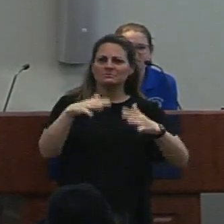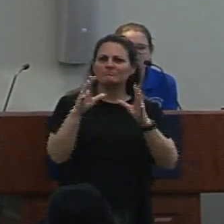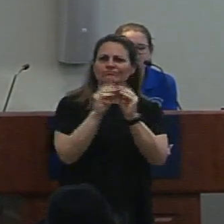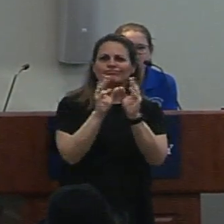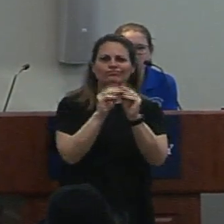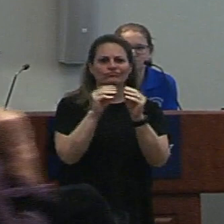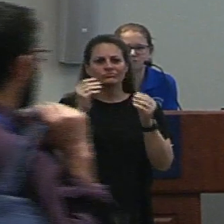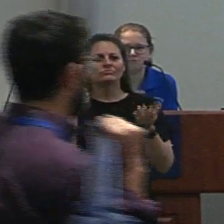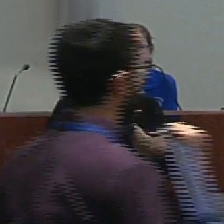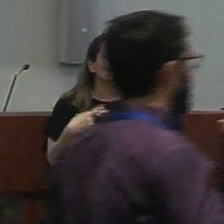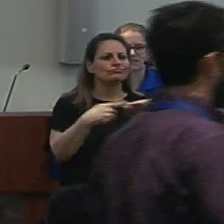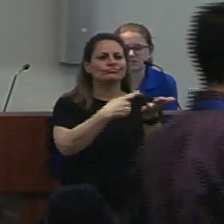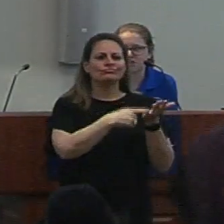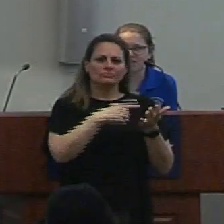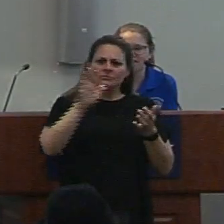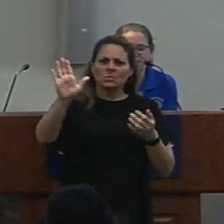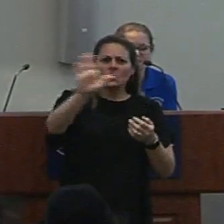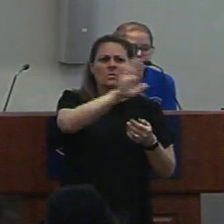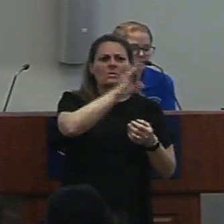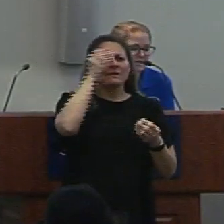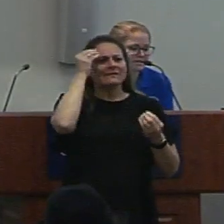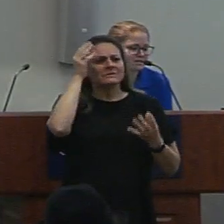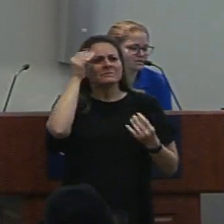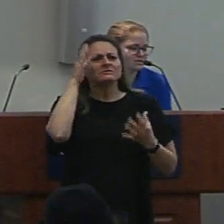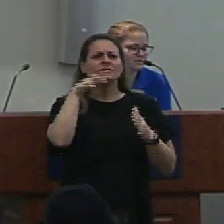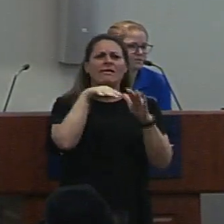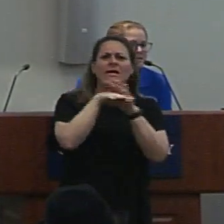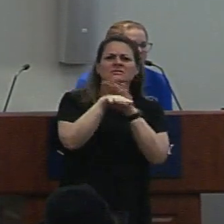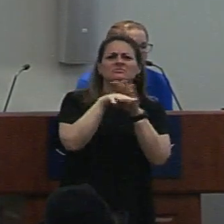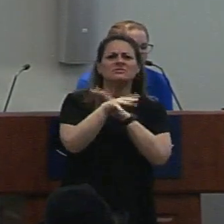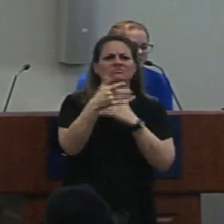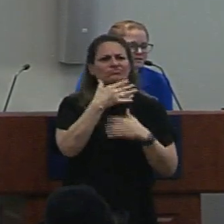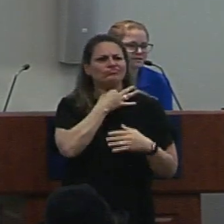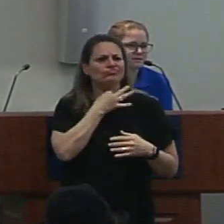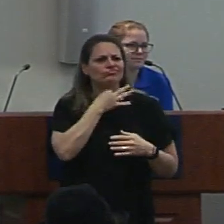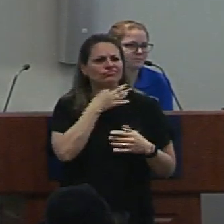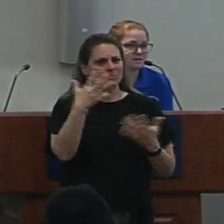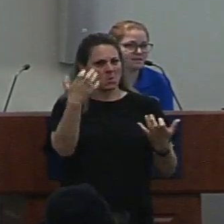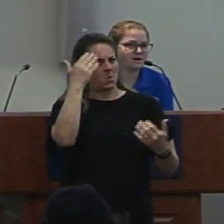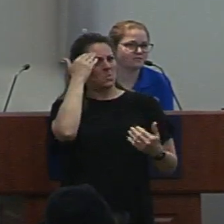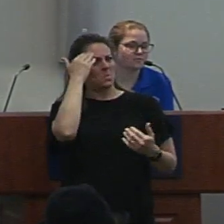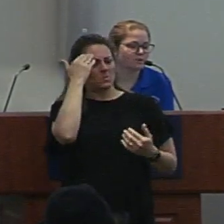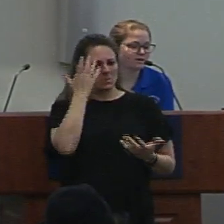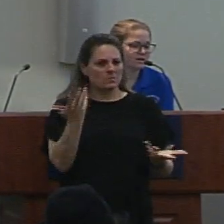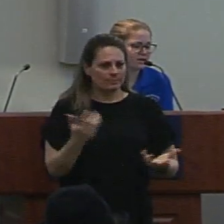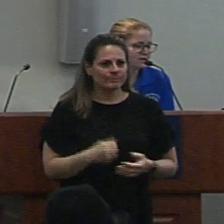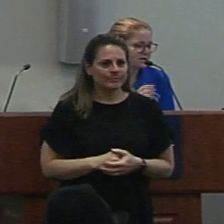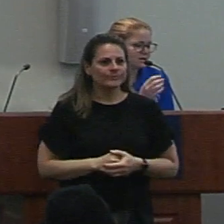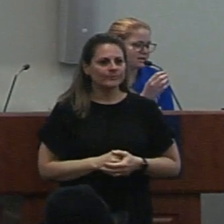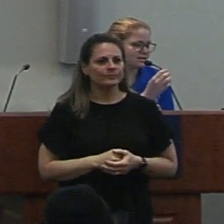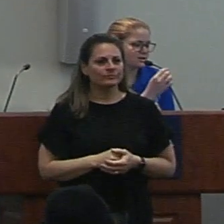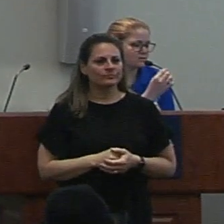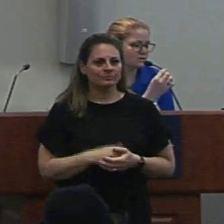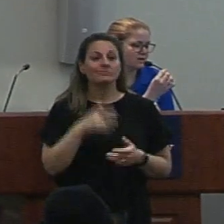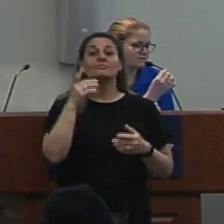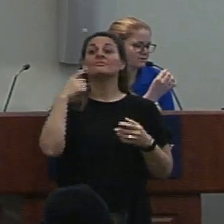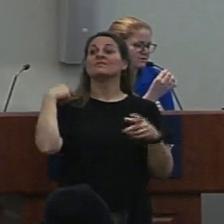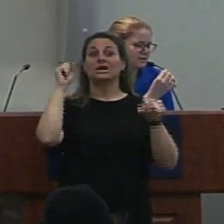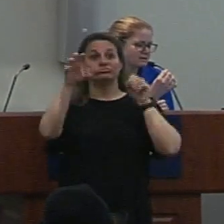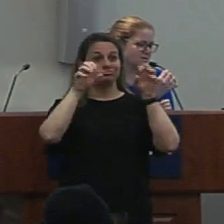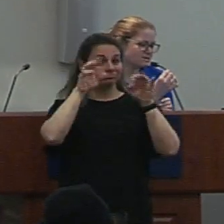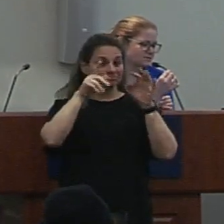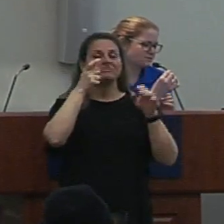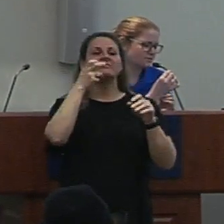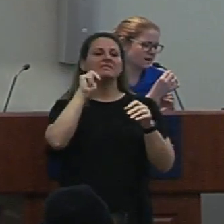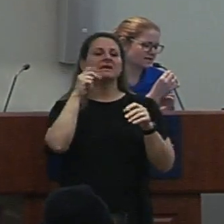notes to get started, and then we'll kick it into the meat of why we're here. Colleen, I know you have a